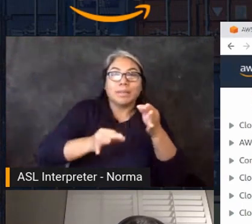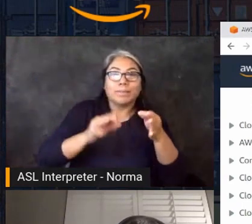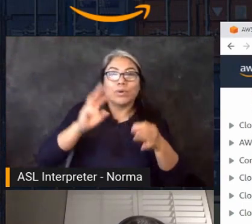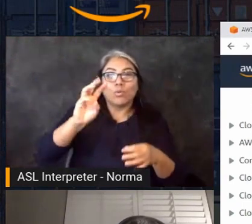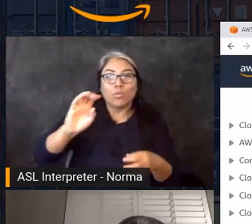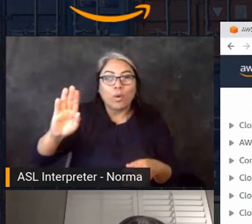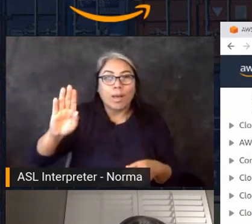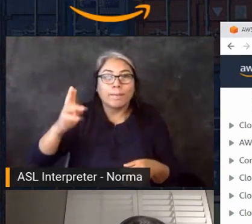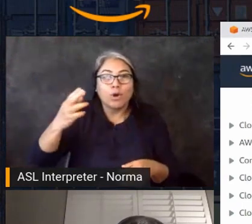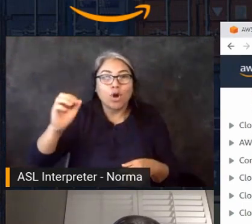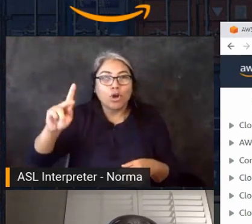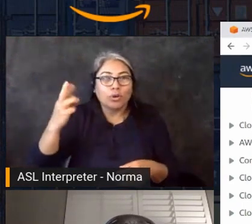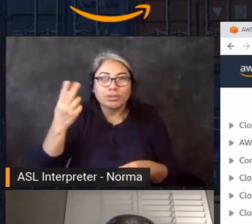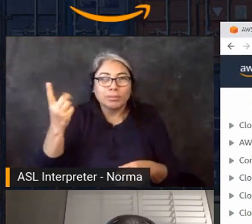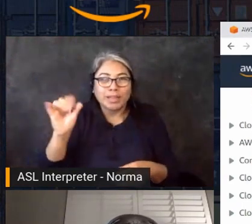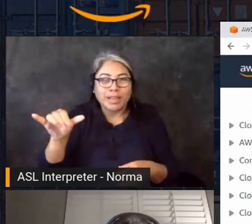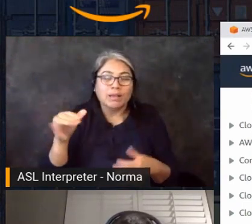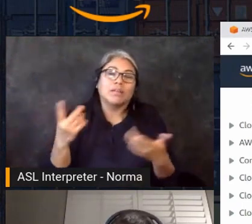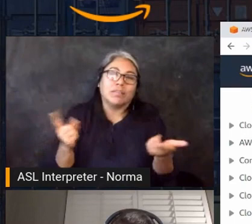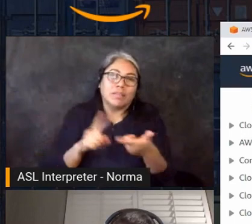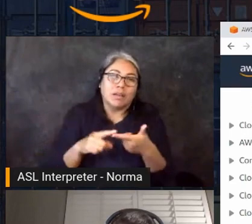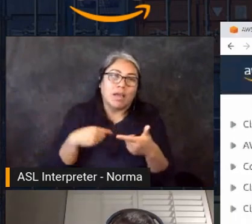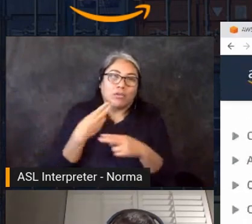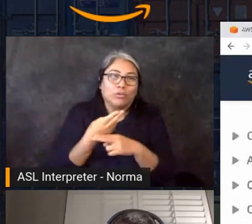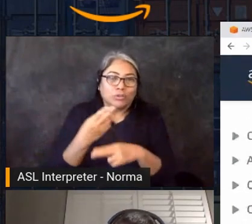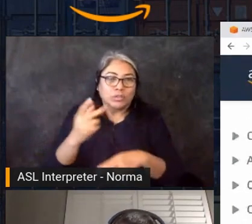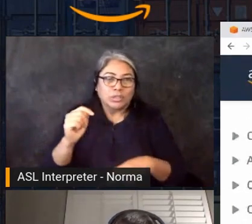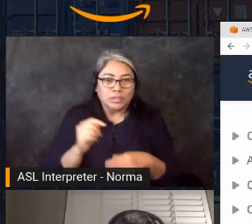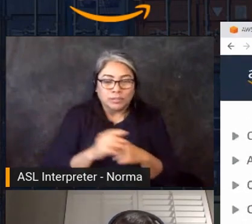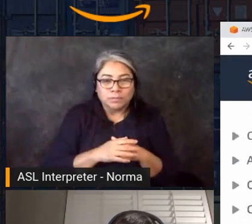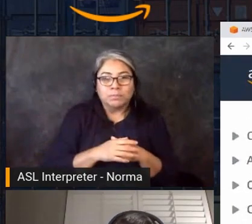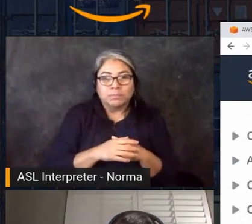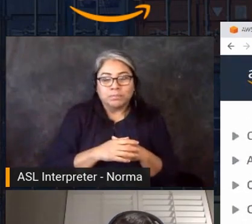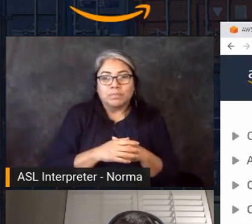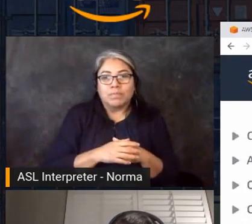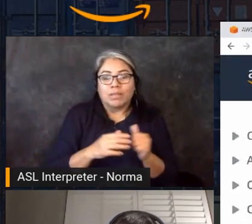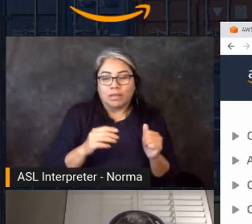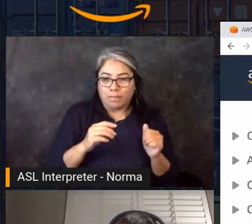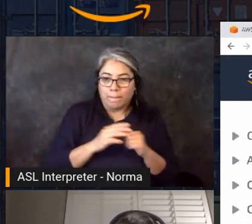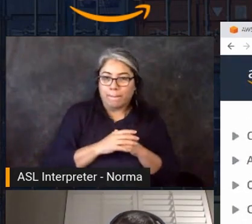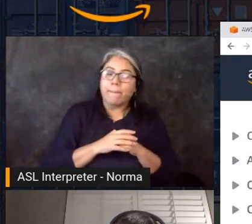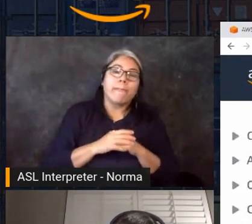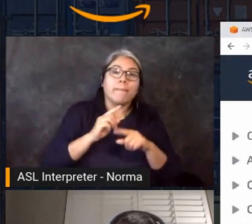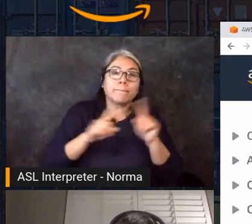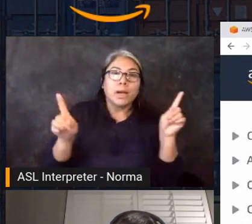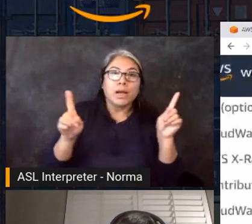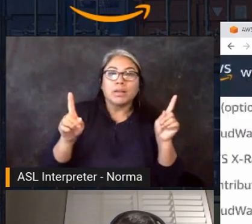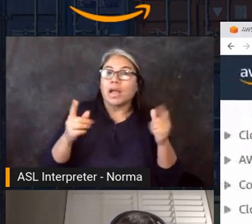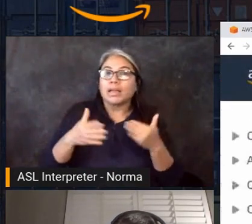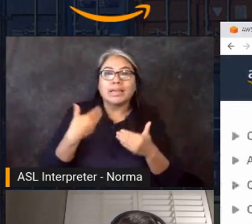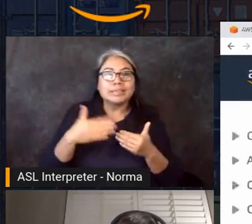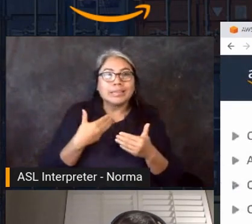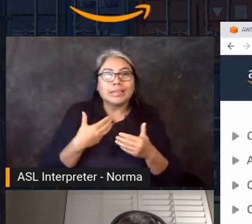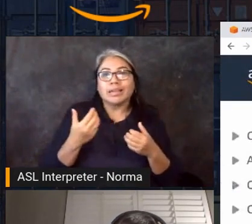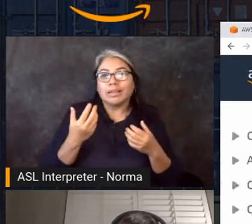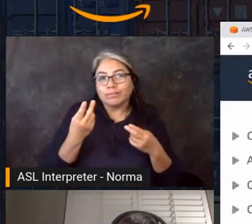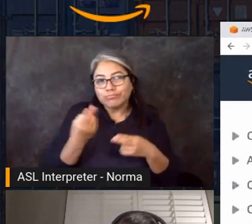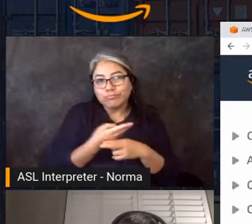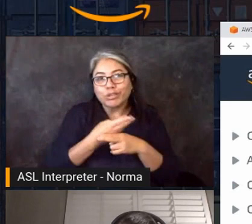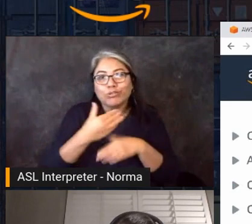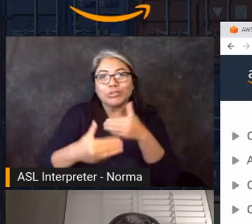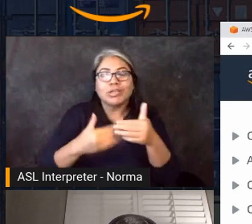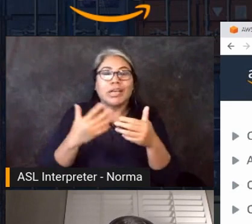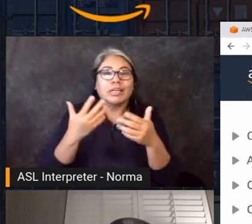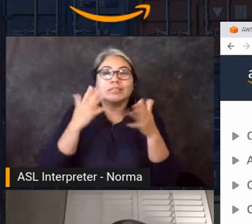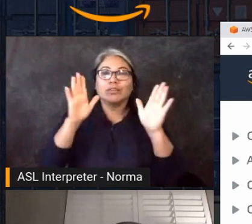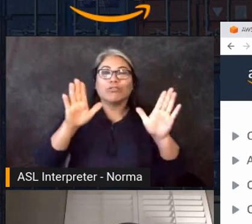do similar things outside the cluster that don't need to be internal to that cluster. So again, if you haven't done it, I think it's a great pattern.